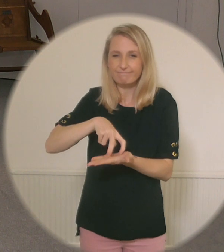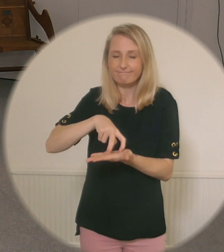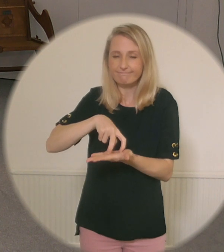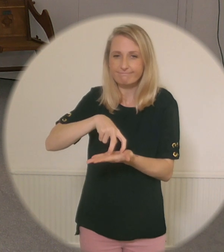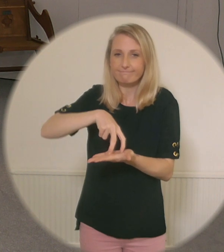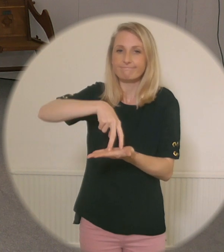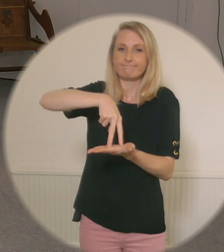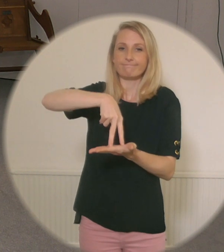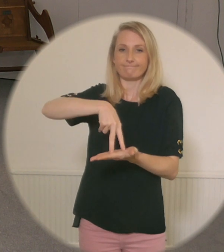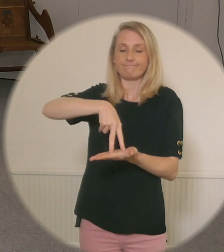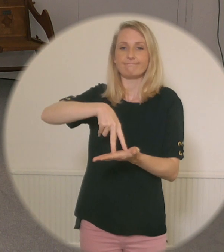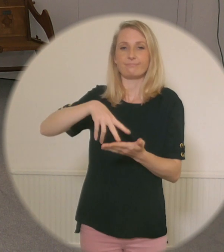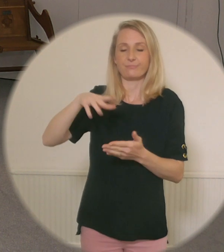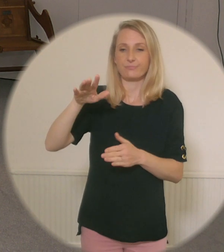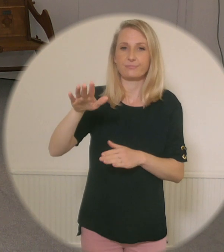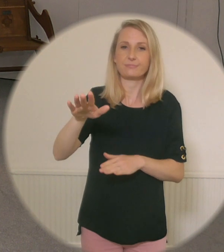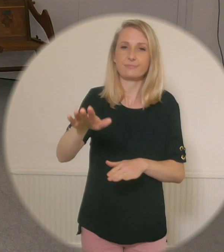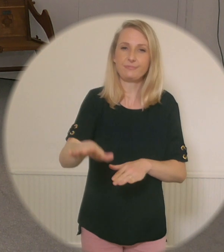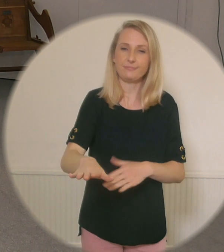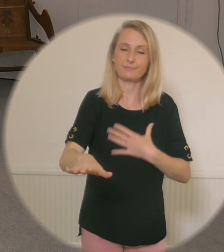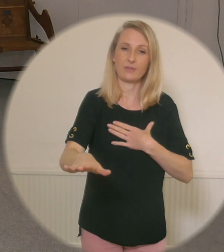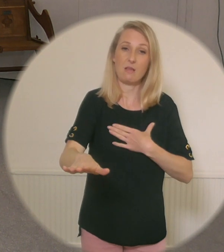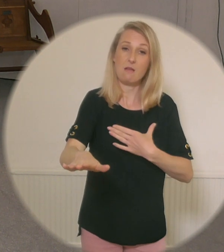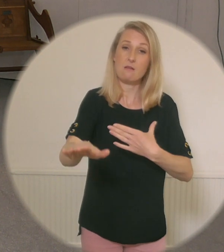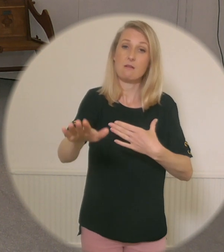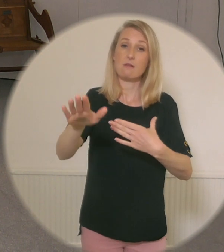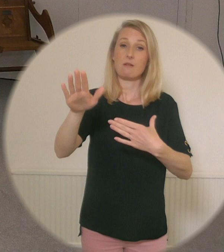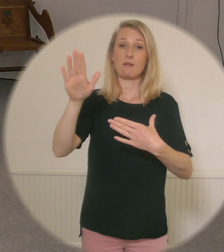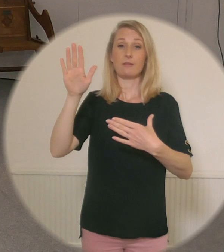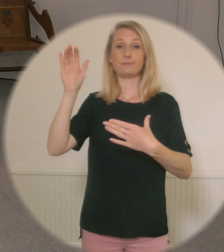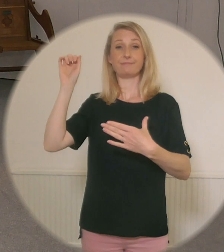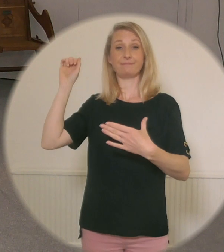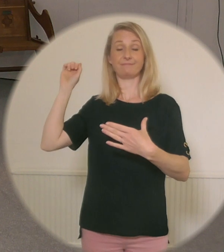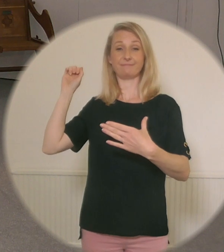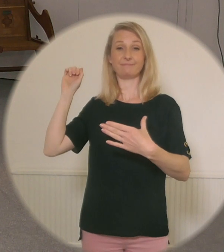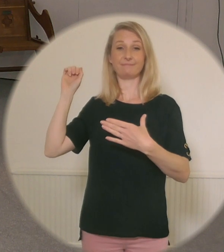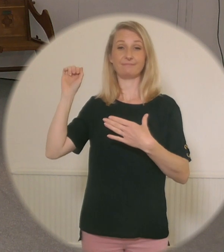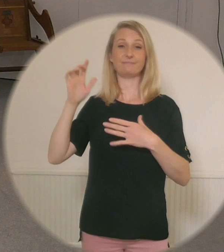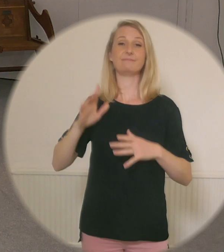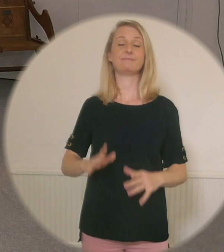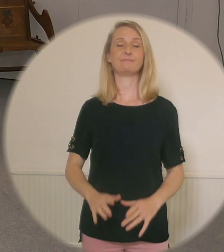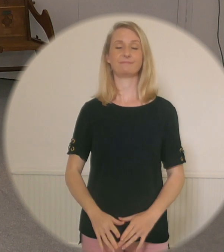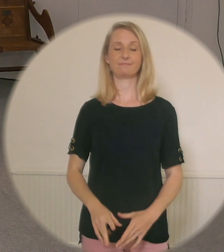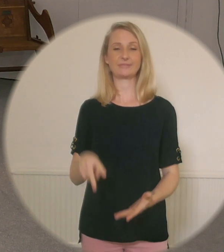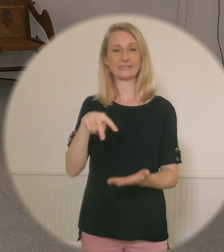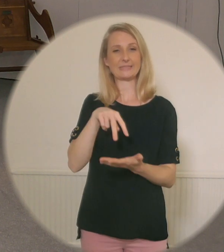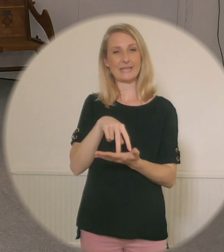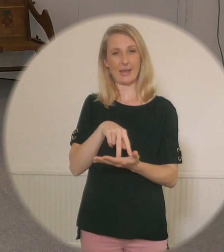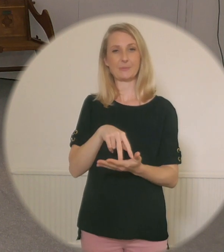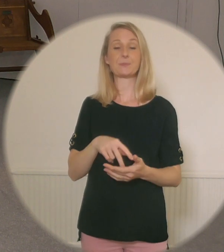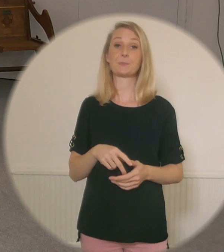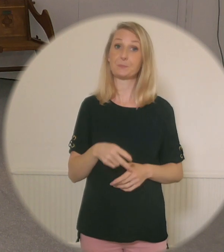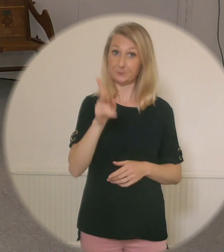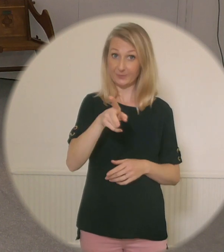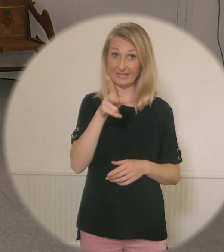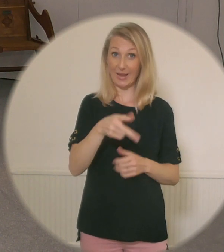And then straightening the legs. Inhale, lift your body up. Come to standing. We'll do that one more